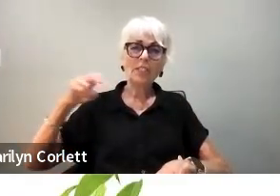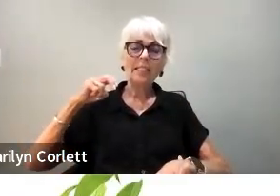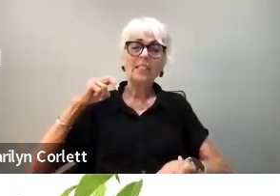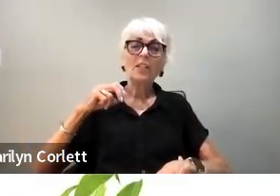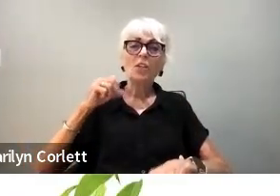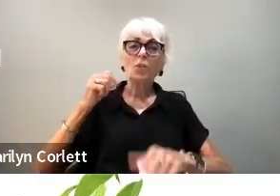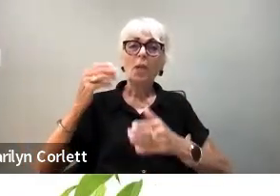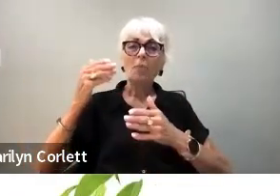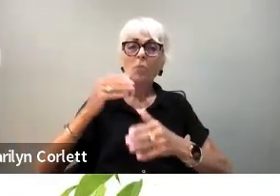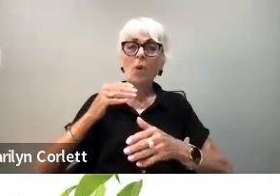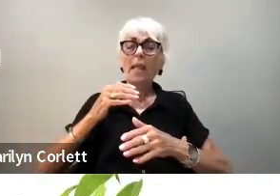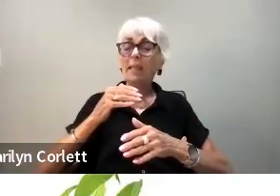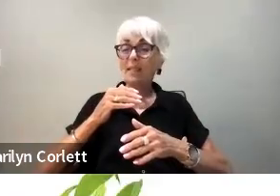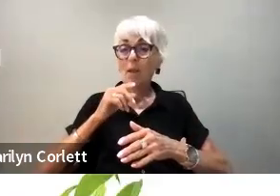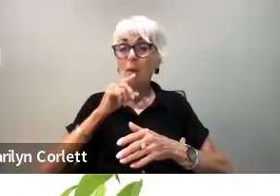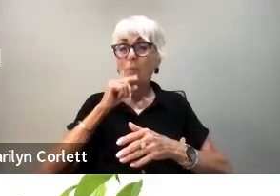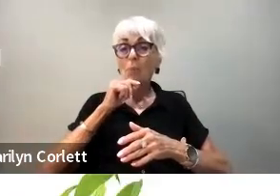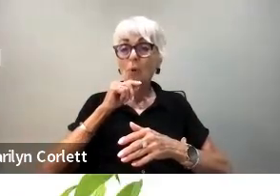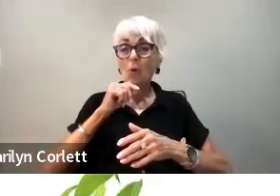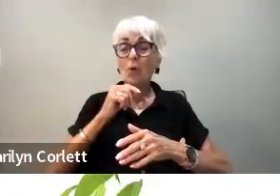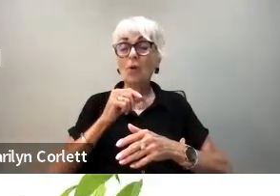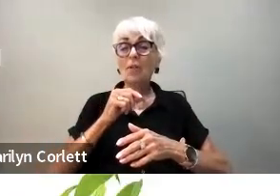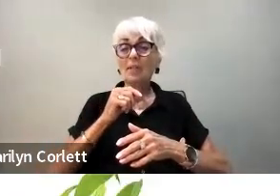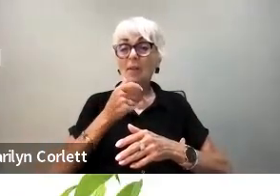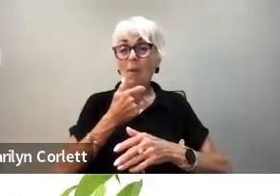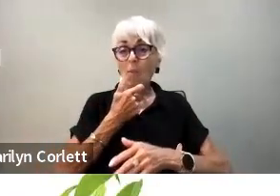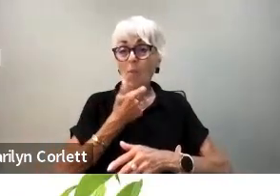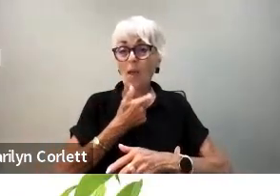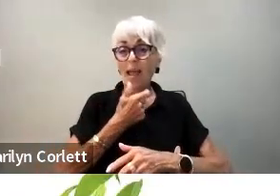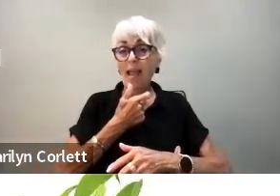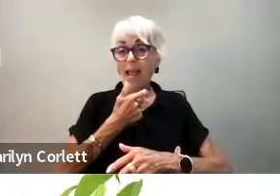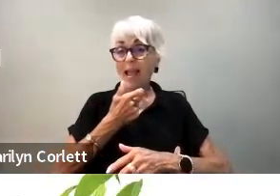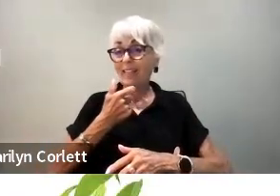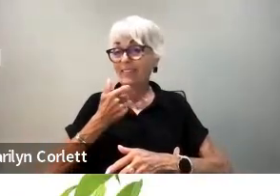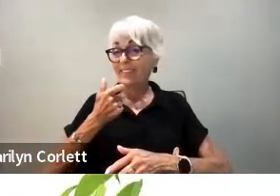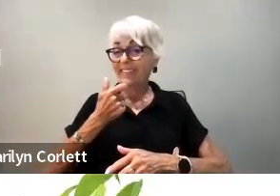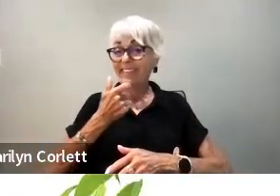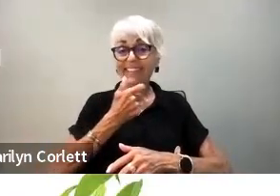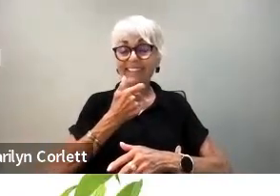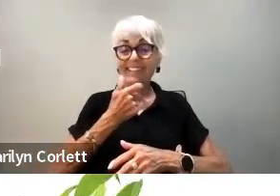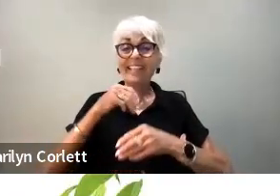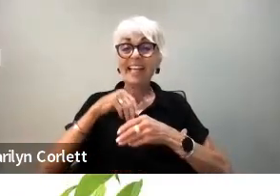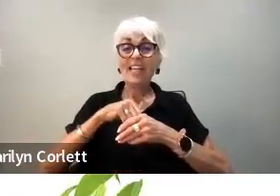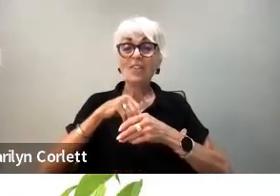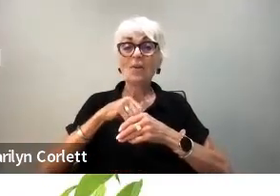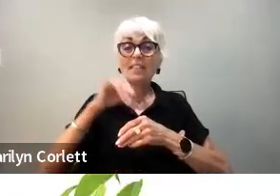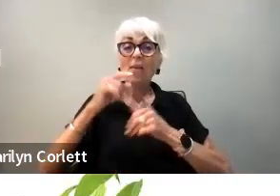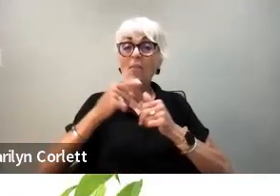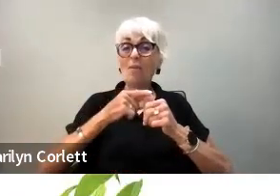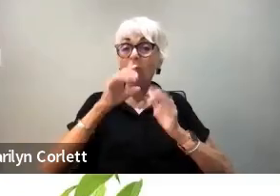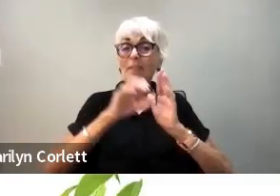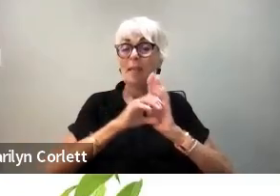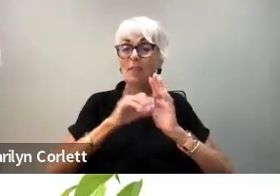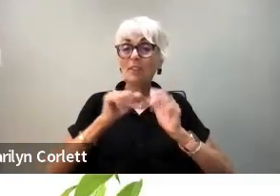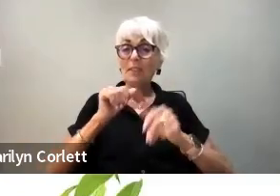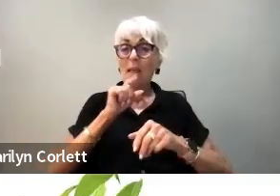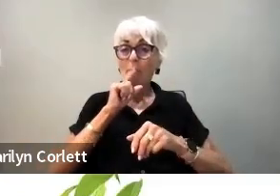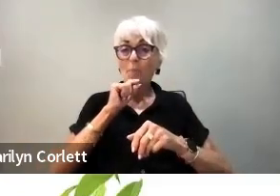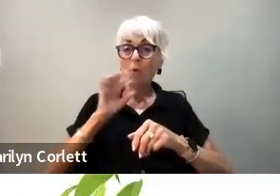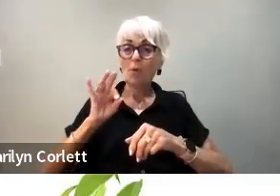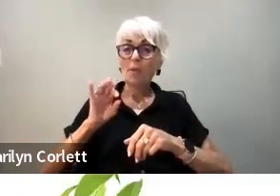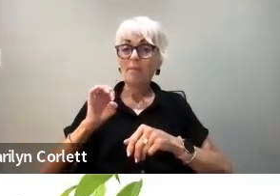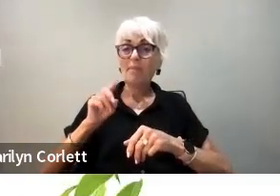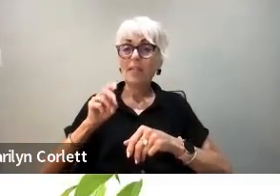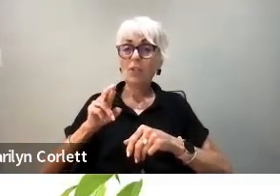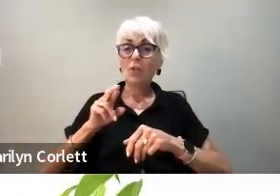you can bring bird watching indoors. Um, so the first image is of a bird feeder that